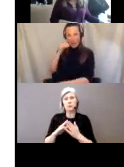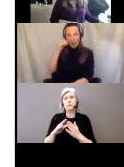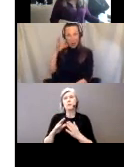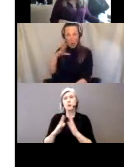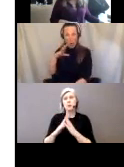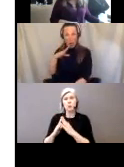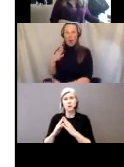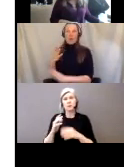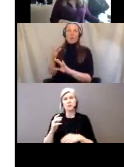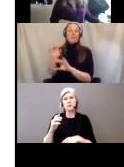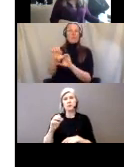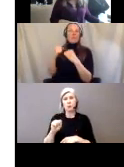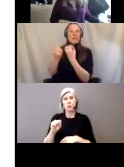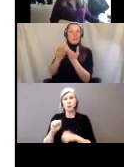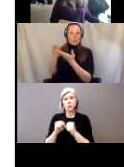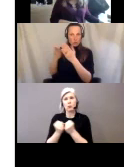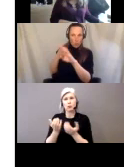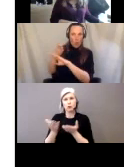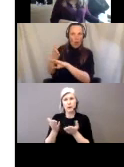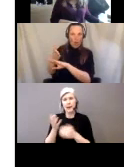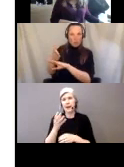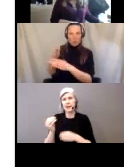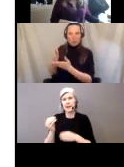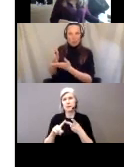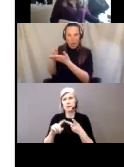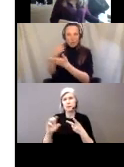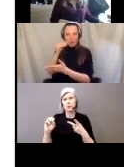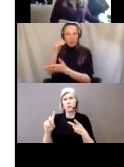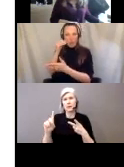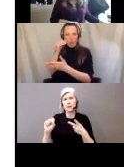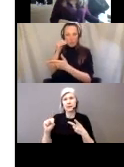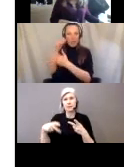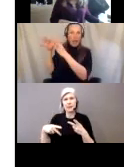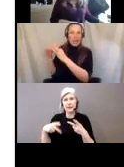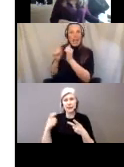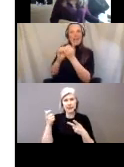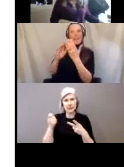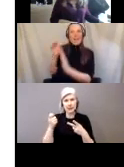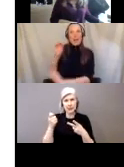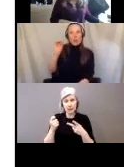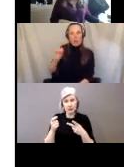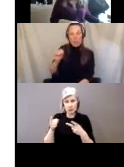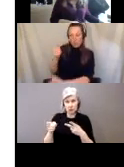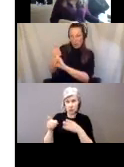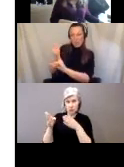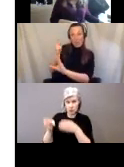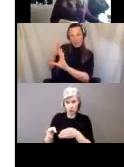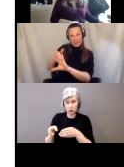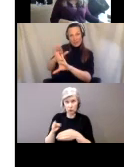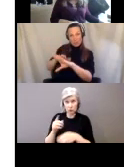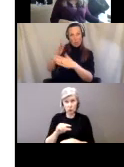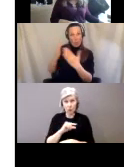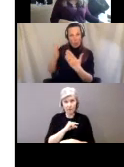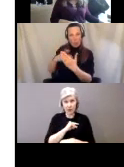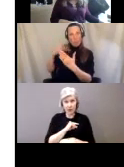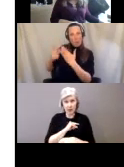ODSP, Ontario Disability Supports Program. Does this person qualify under phase 2 vaccination? And how